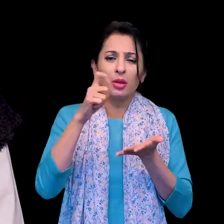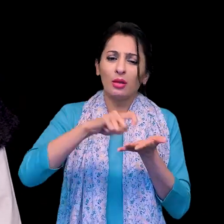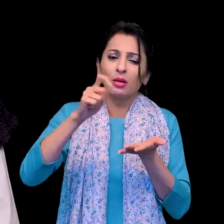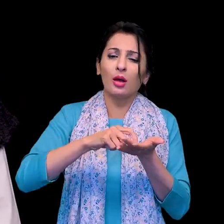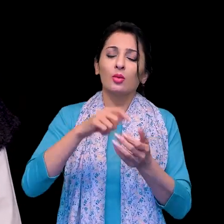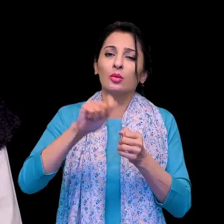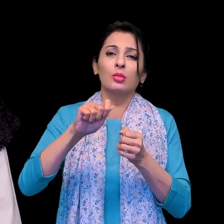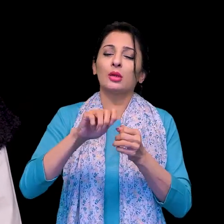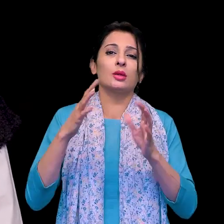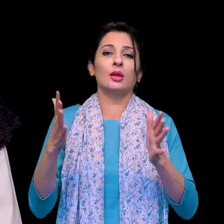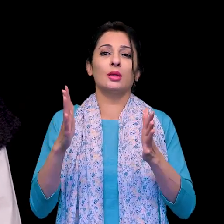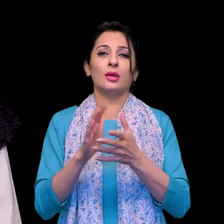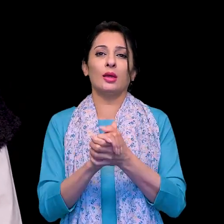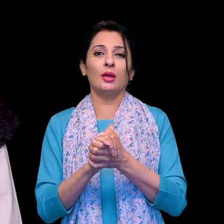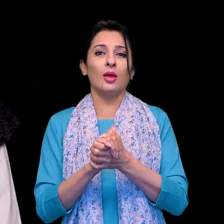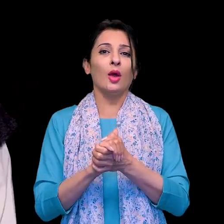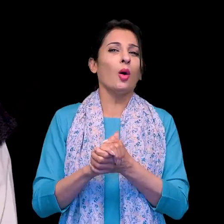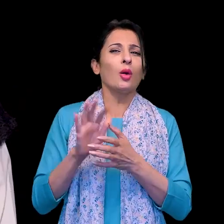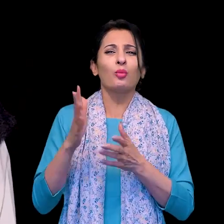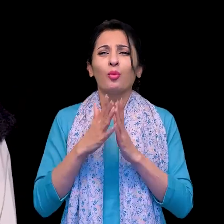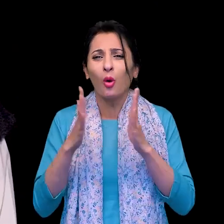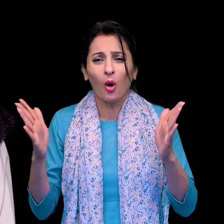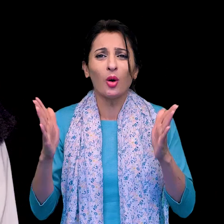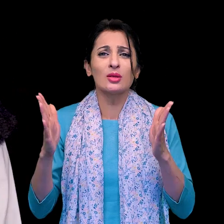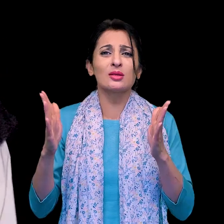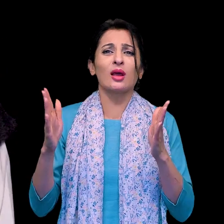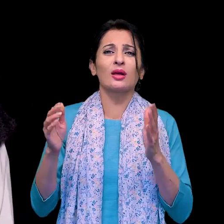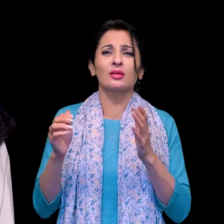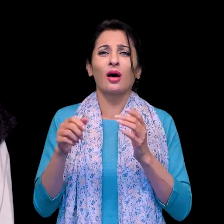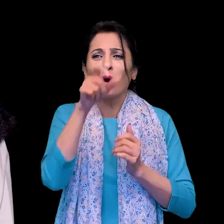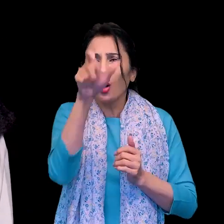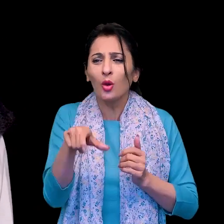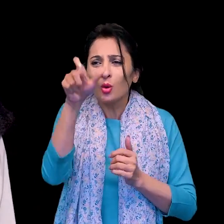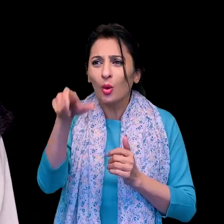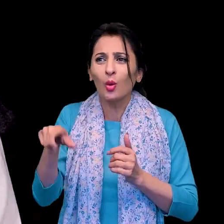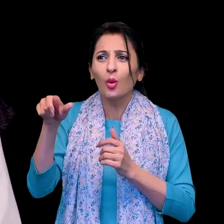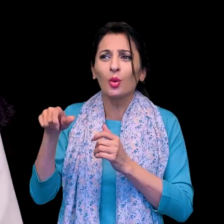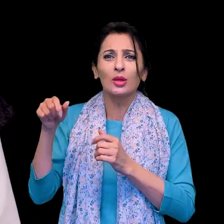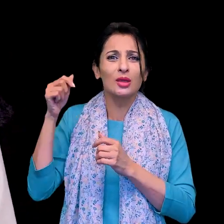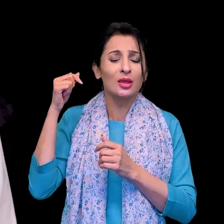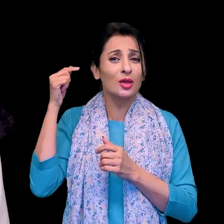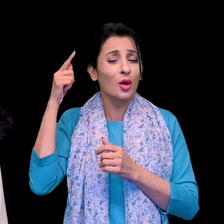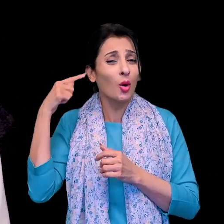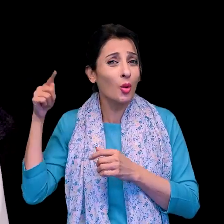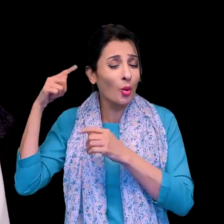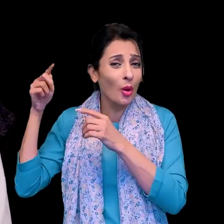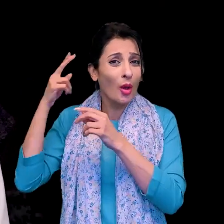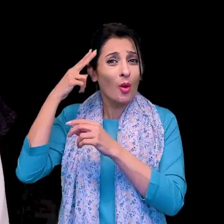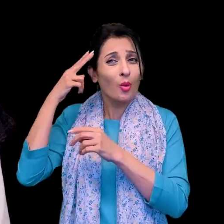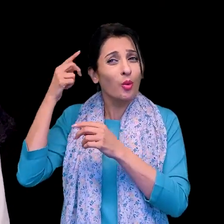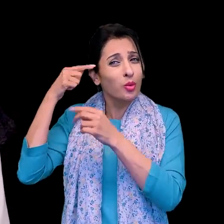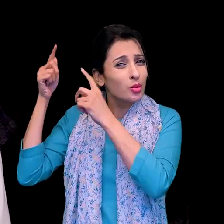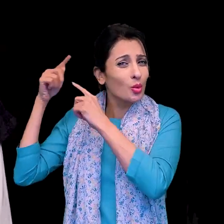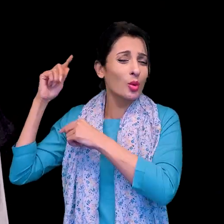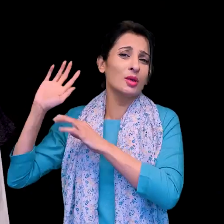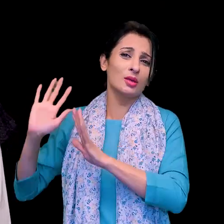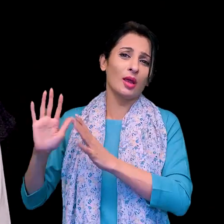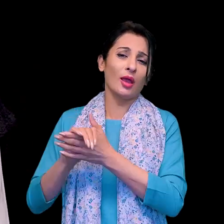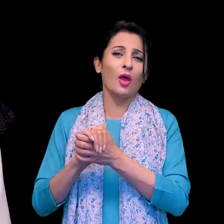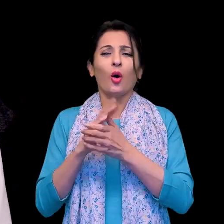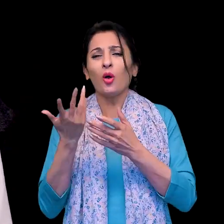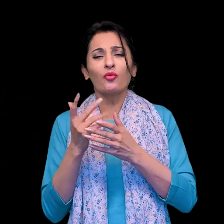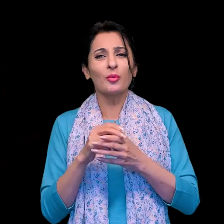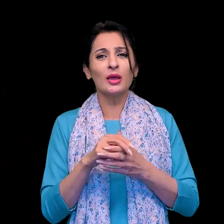And in spite of the amount of stories and headlines and news stories that you watch on